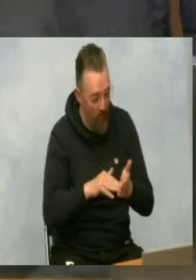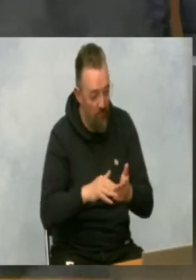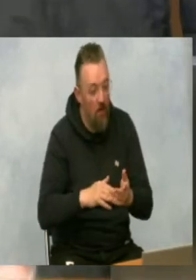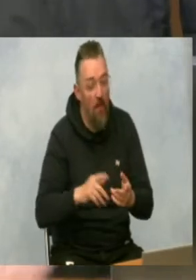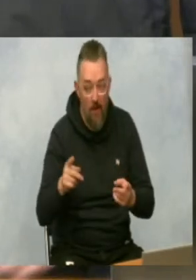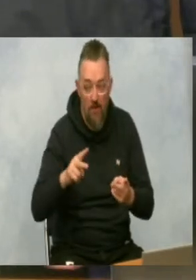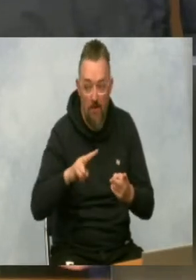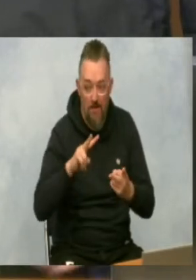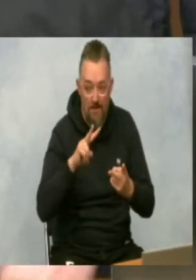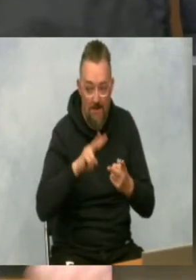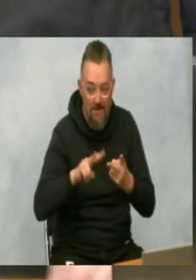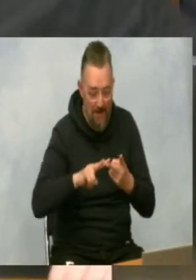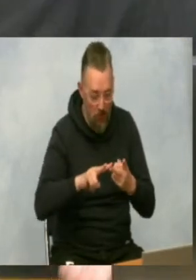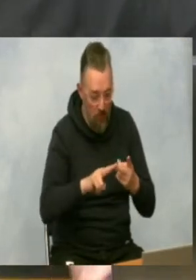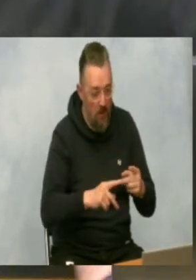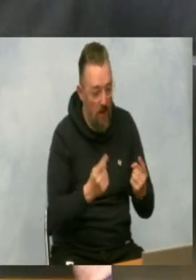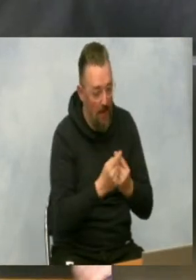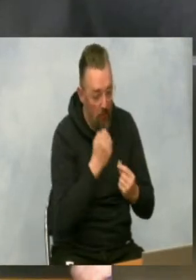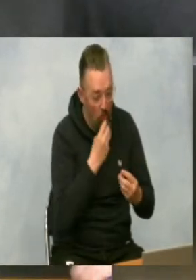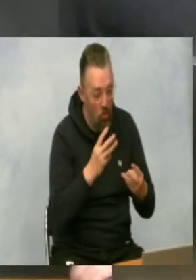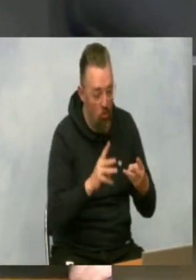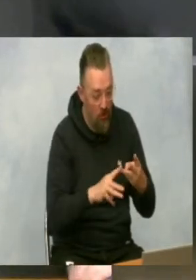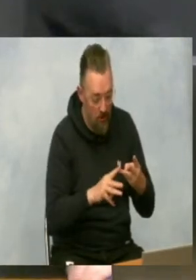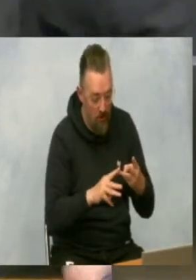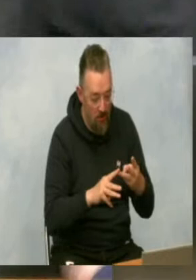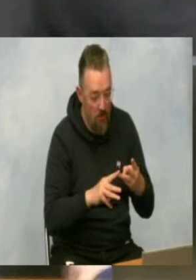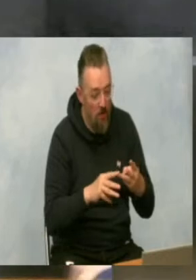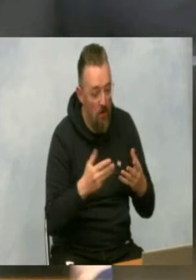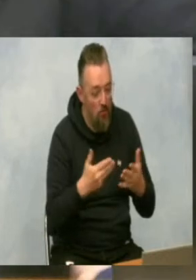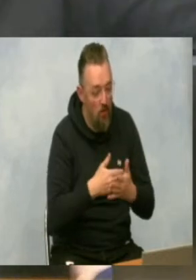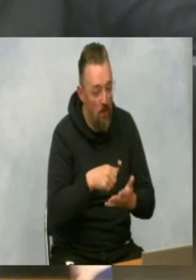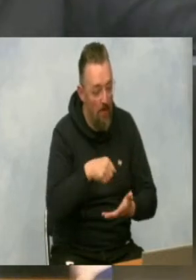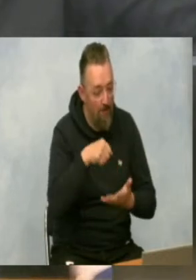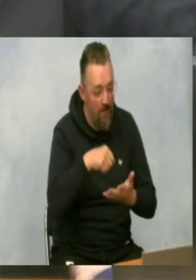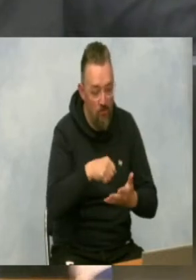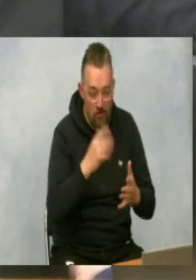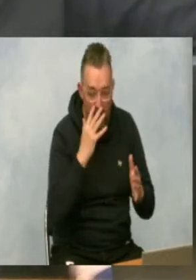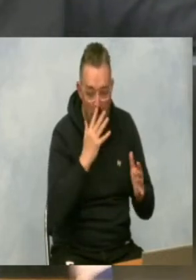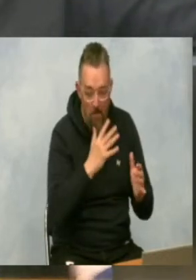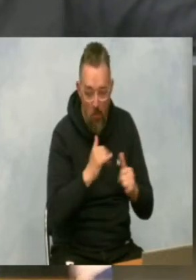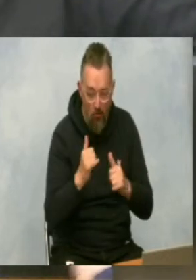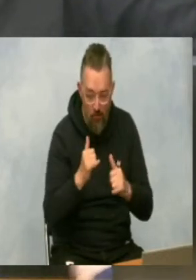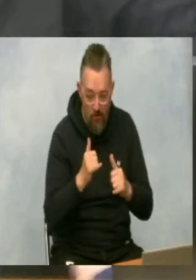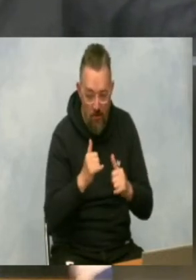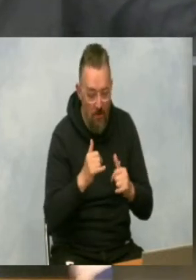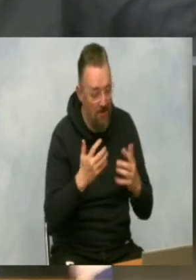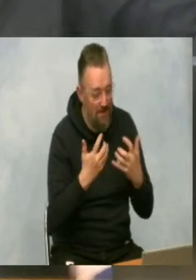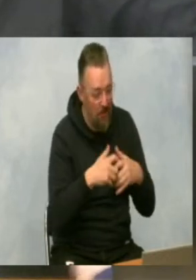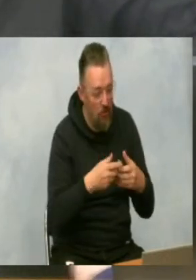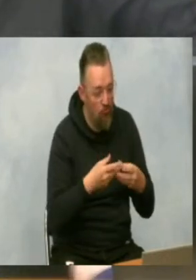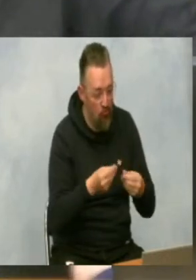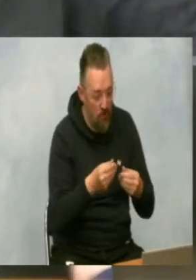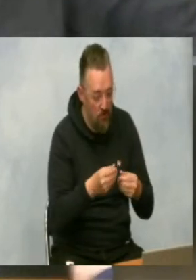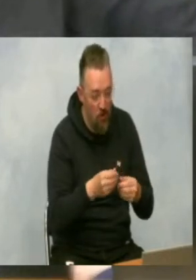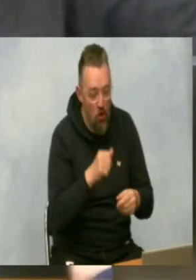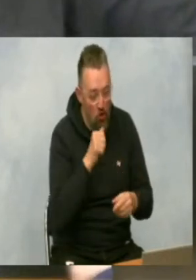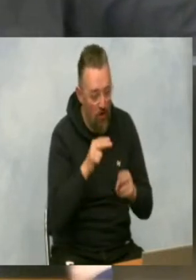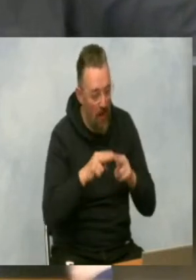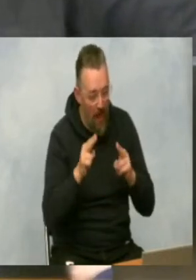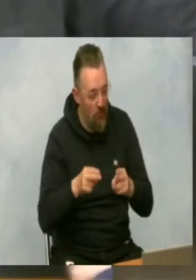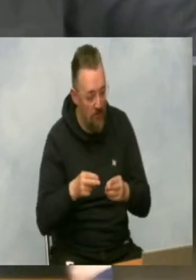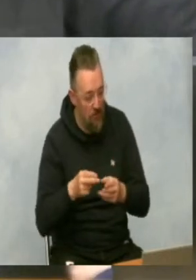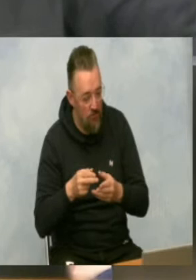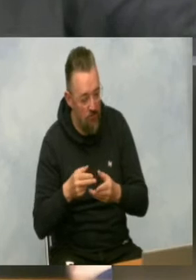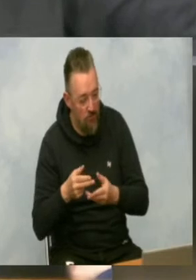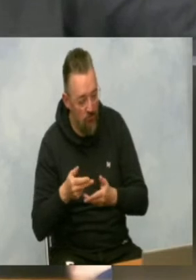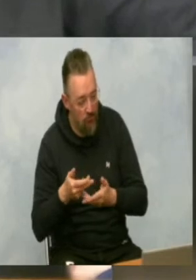that. Thank you very much. Item 3 is the revenue budget monitoring 22-23 housing and technical resources, excluding housing revenue account.